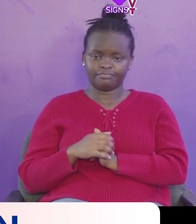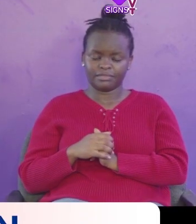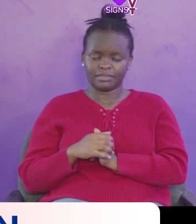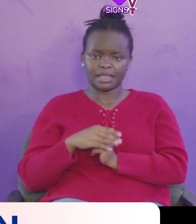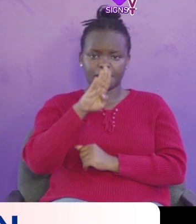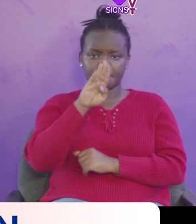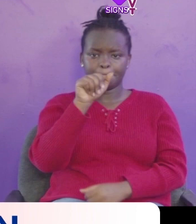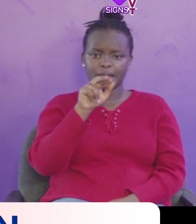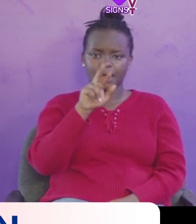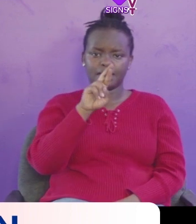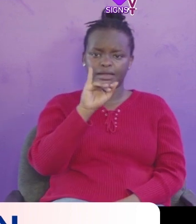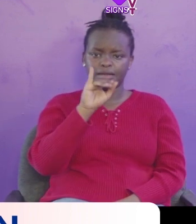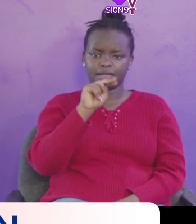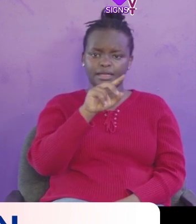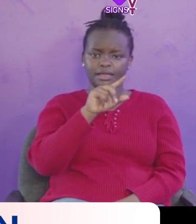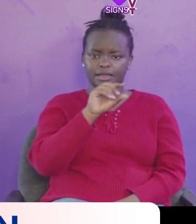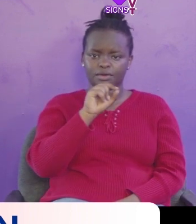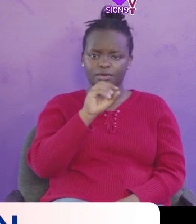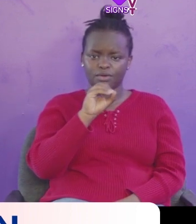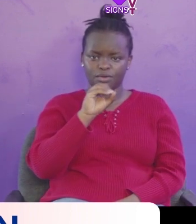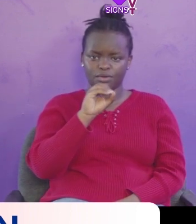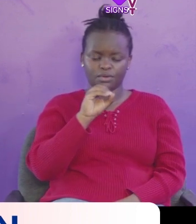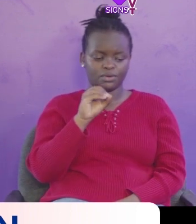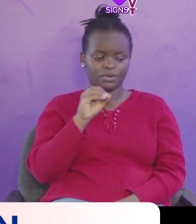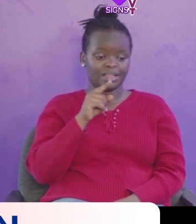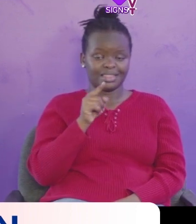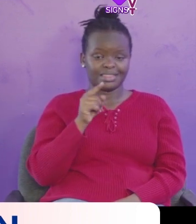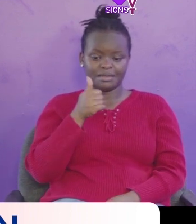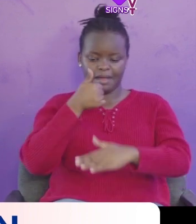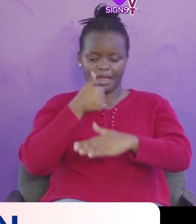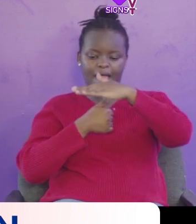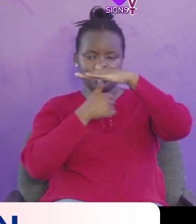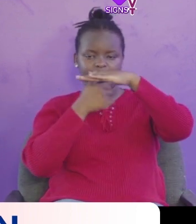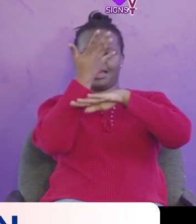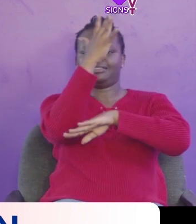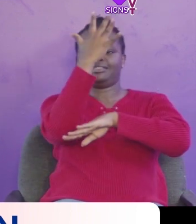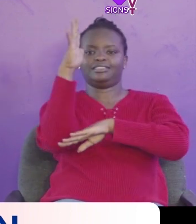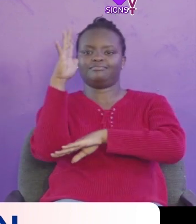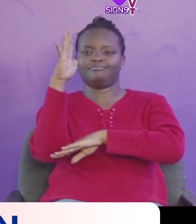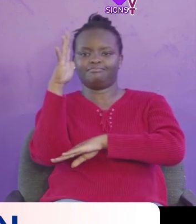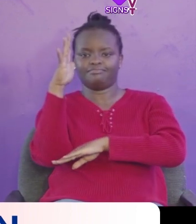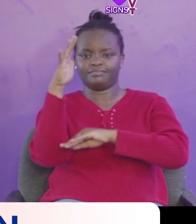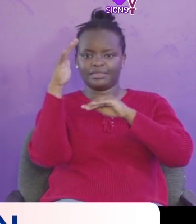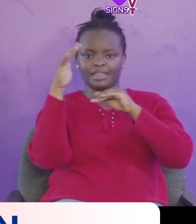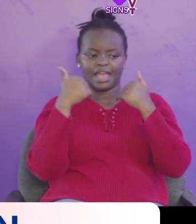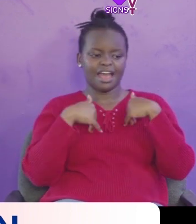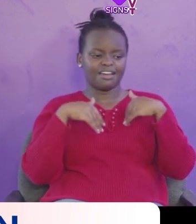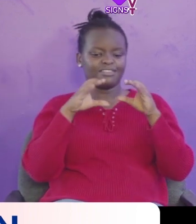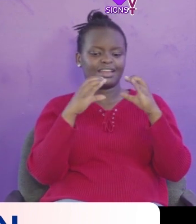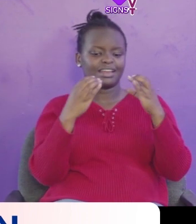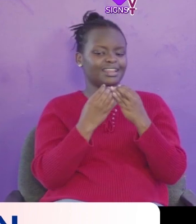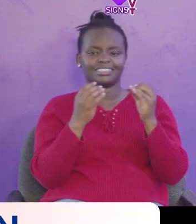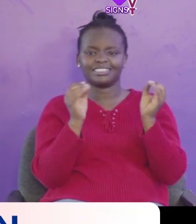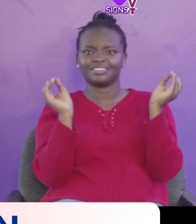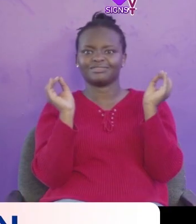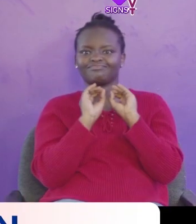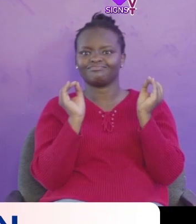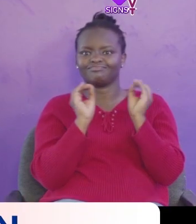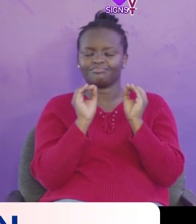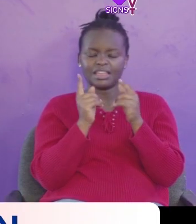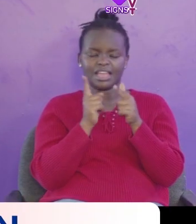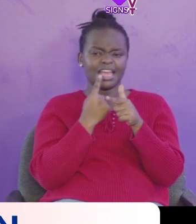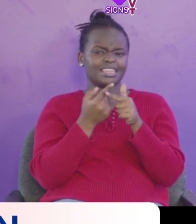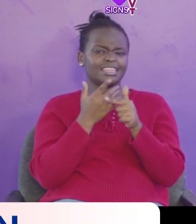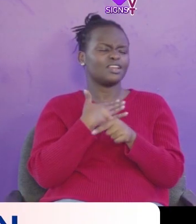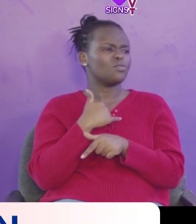Baringo, that there are still people who can say they're still learning under a tree. They don't have enough classrooms. Then we want